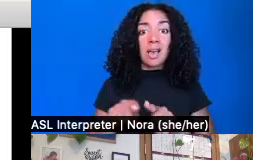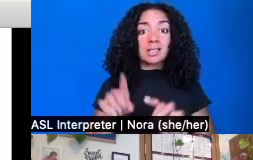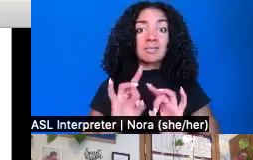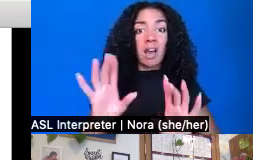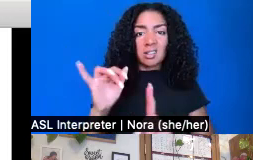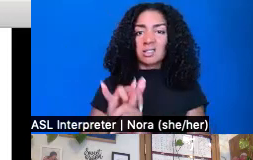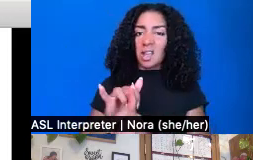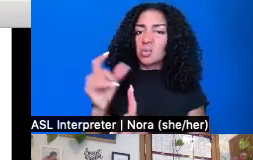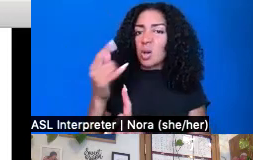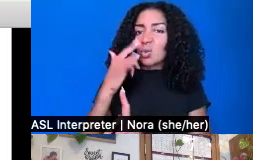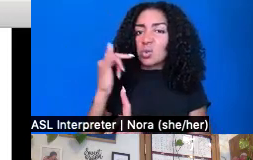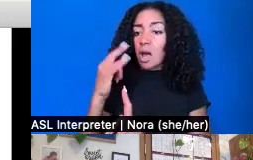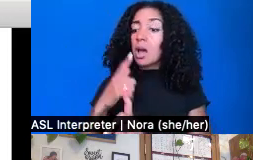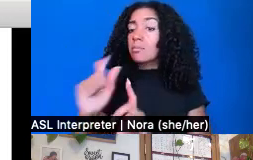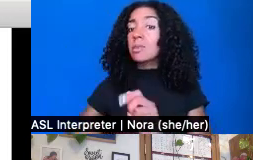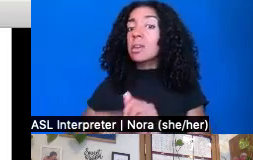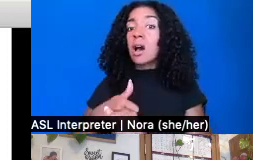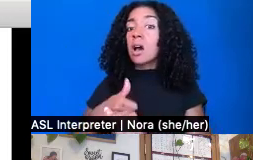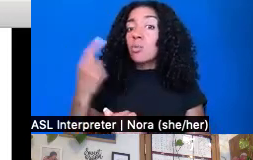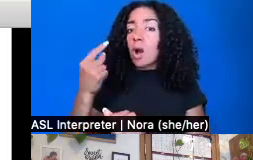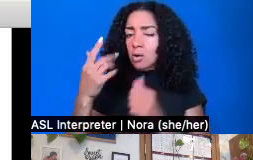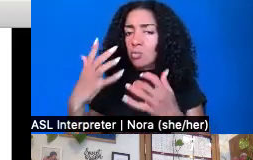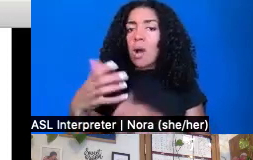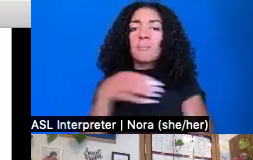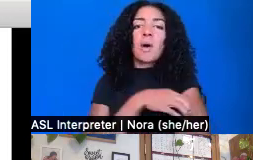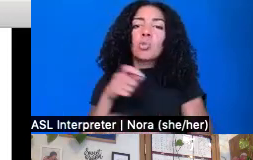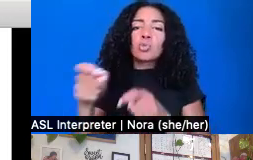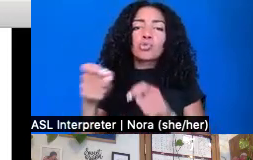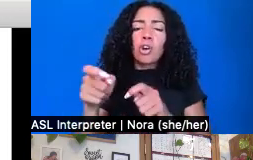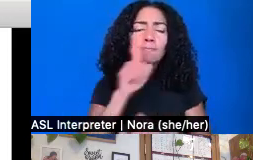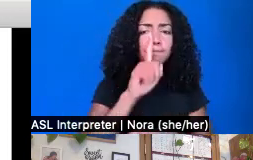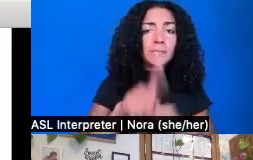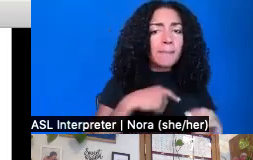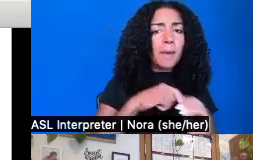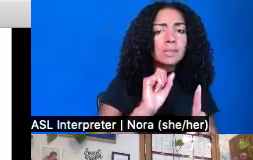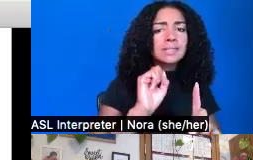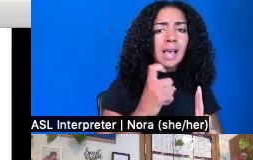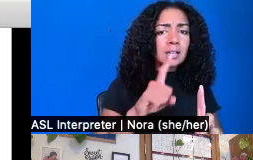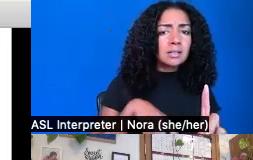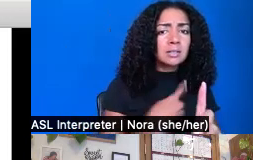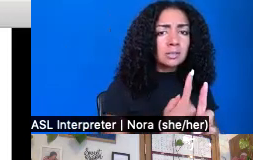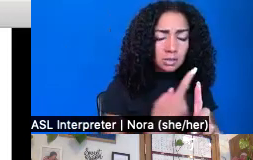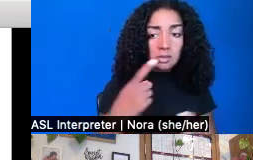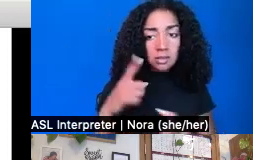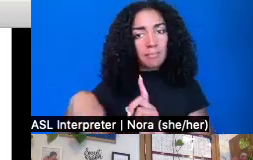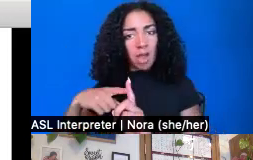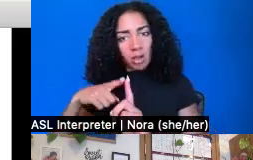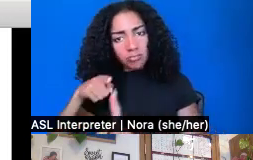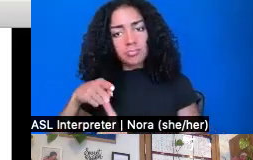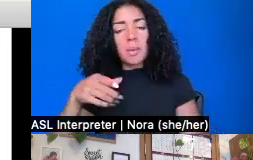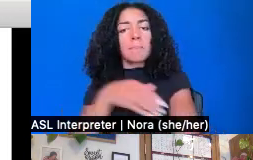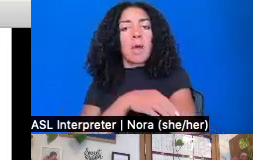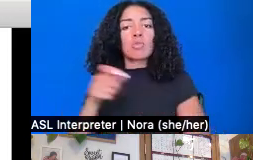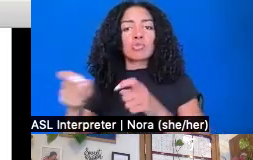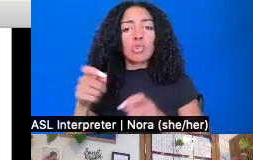and control, not about sex. It can happen across all spectrums of life. It doesn't matter how old we